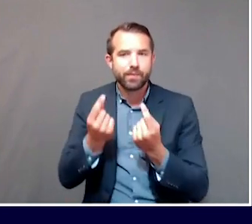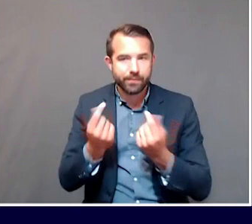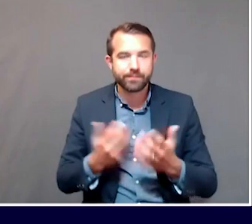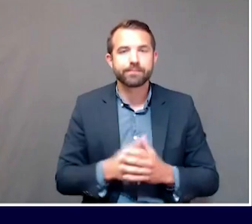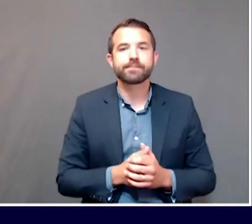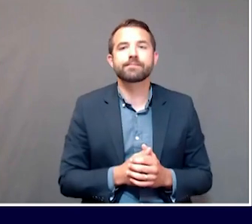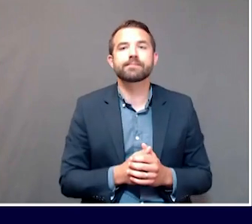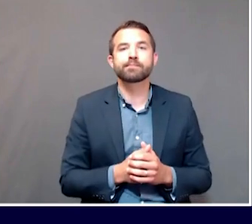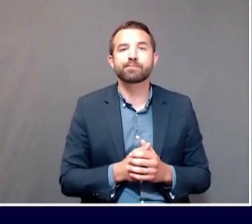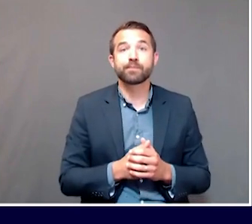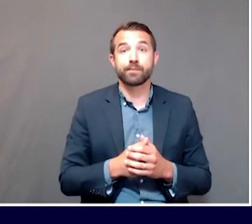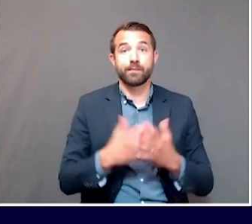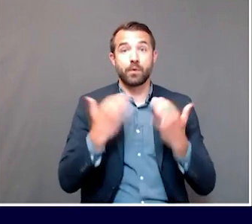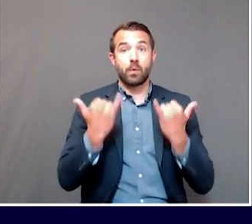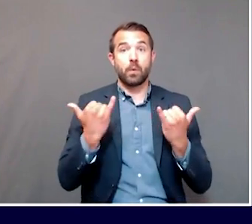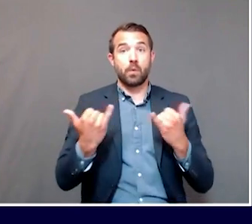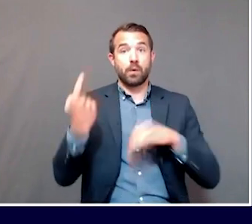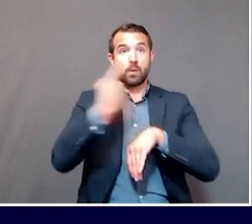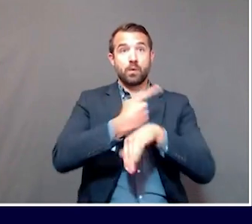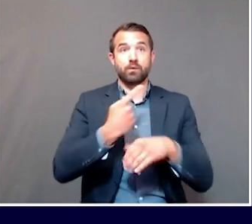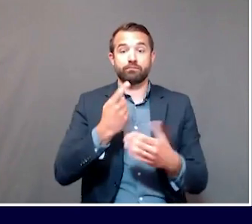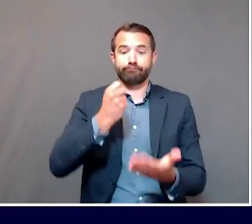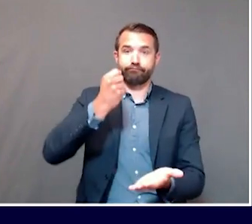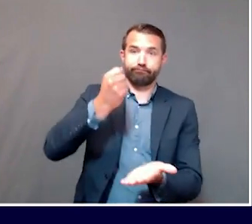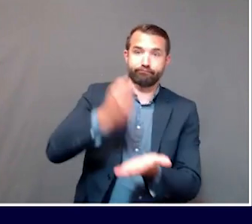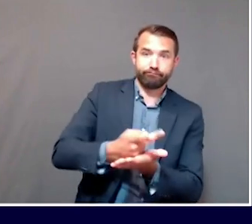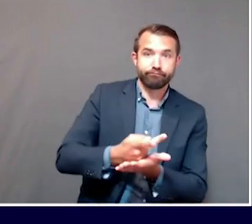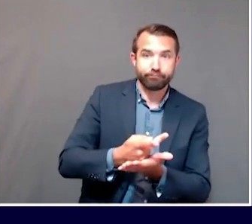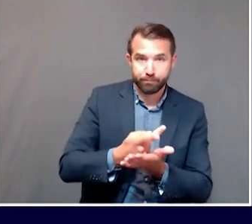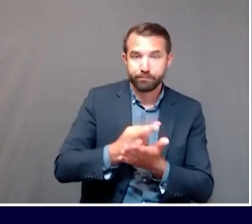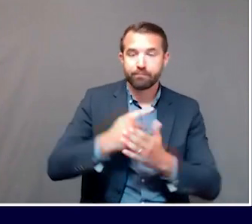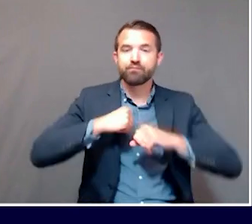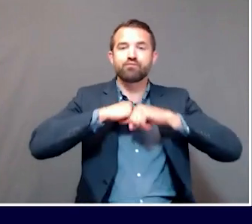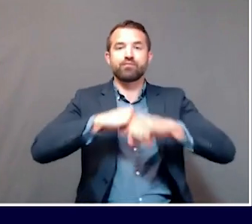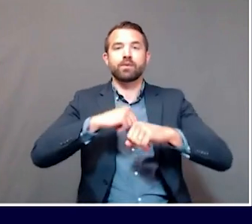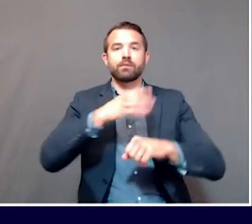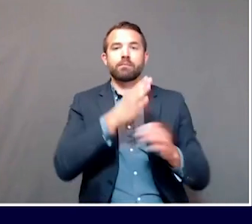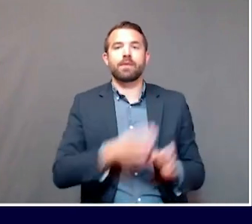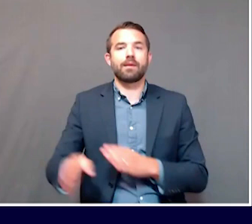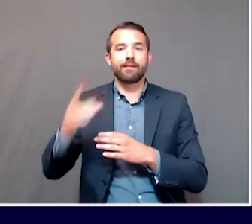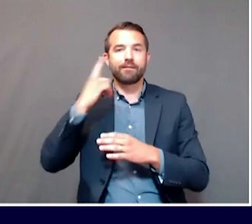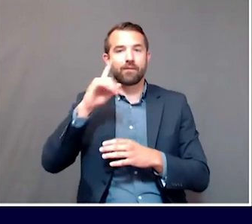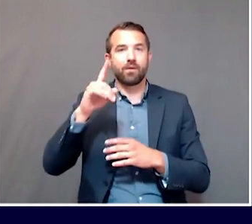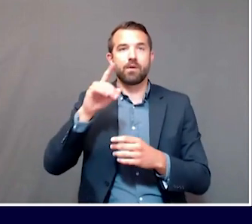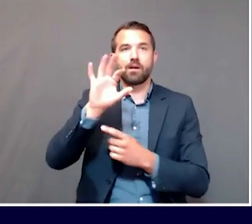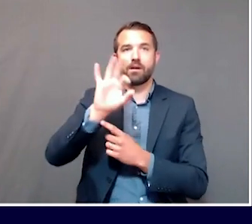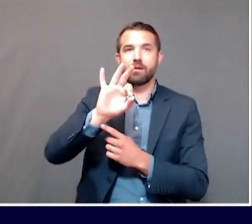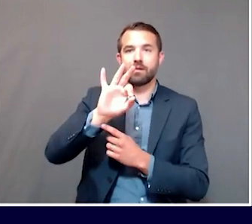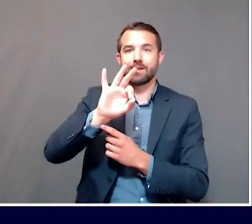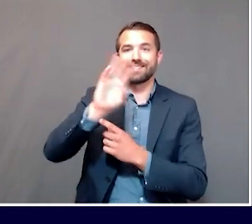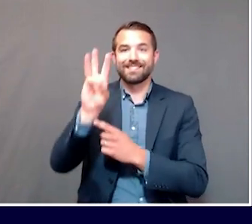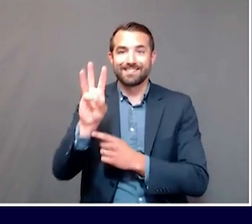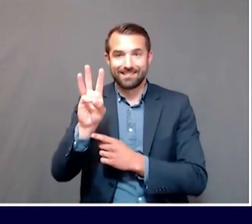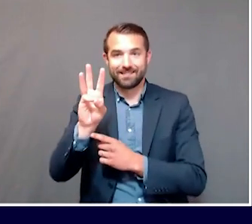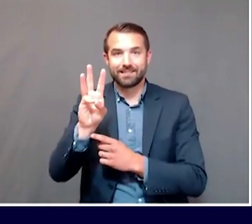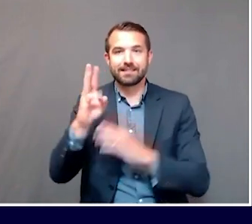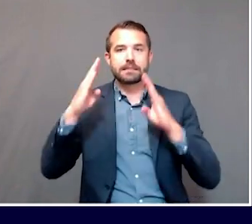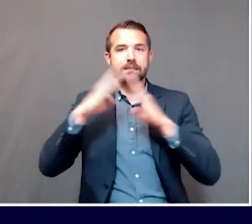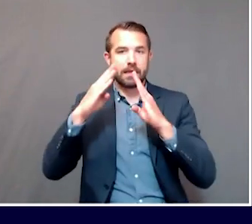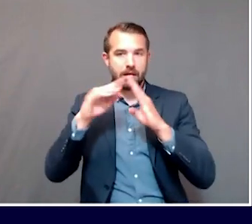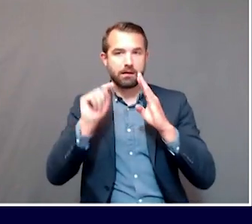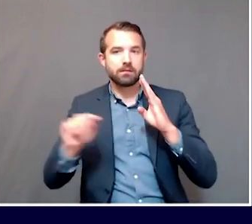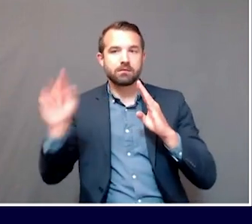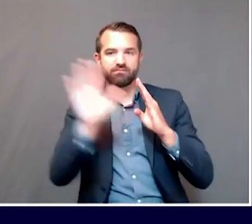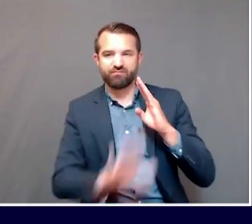we've approved COVID-19 prevention and protection plans for 96 towns and cities across the state, amounting